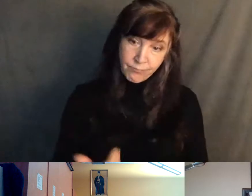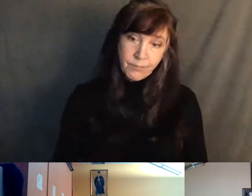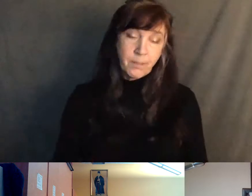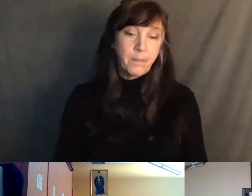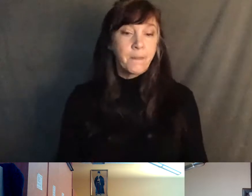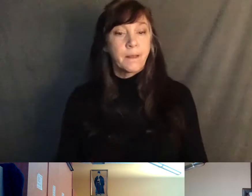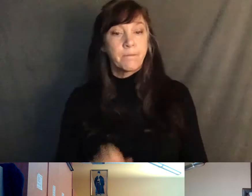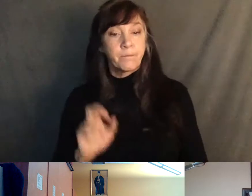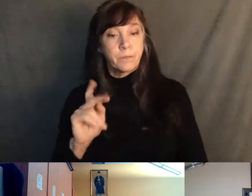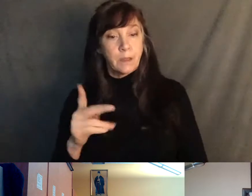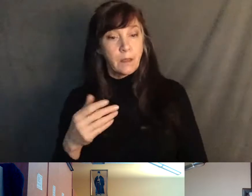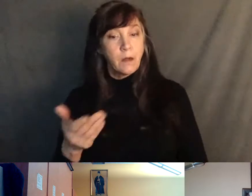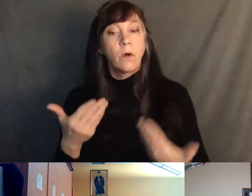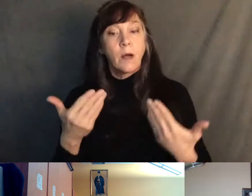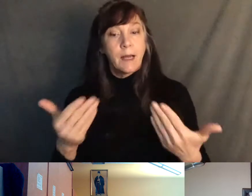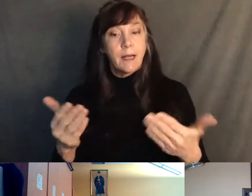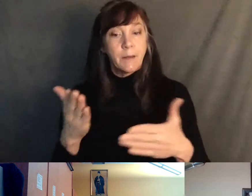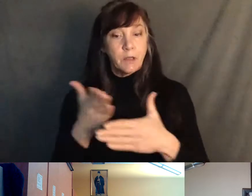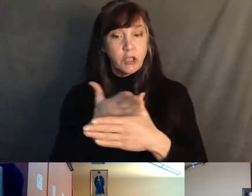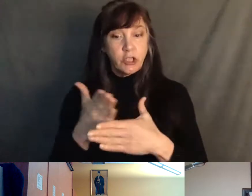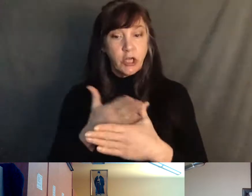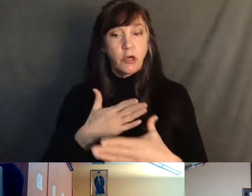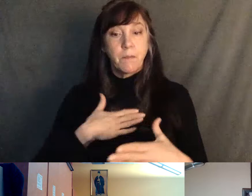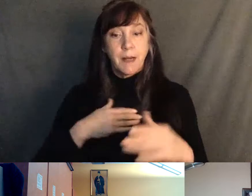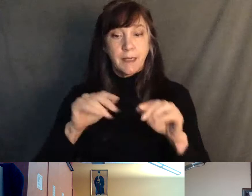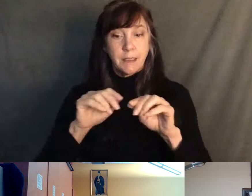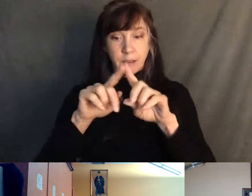will go ahead and share my screen here.